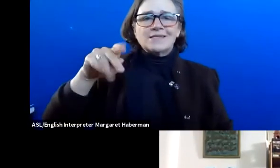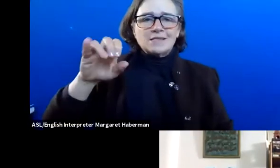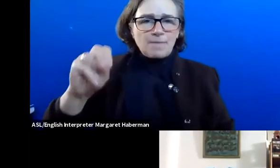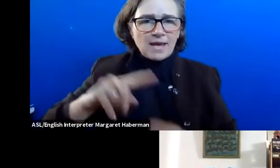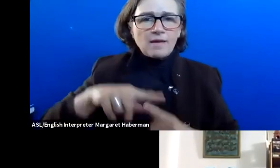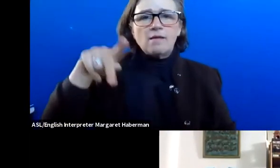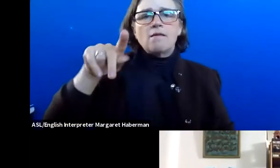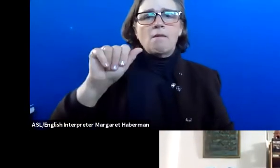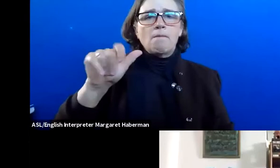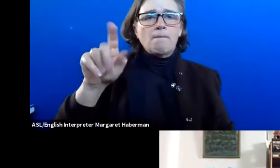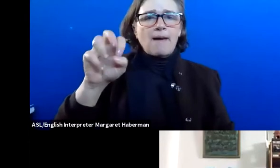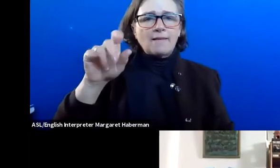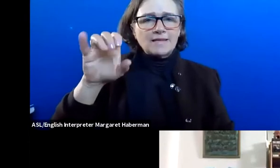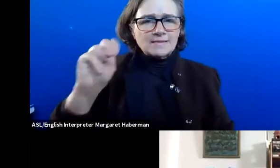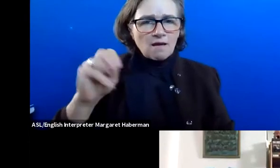Mexico, and the Balkans.